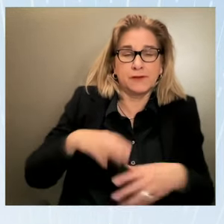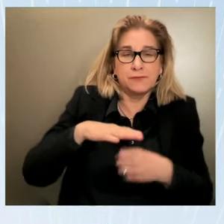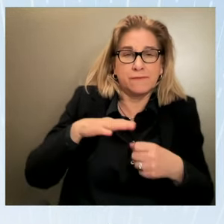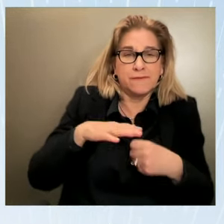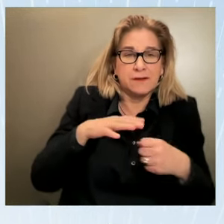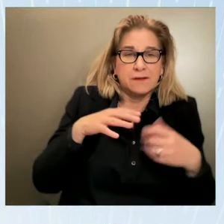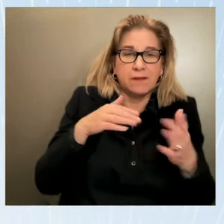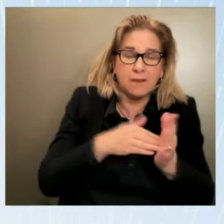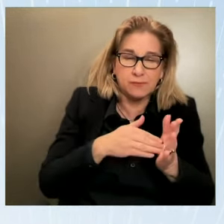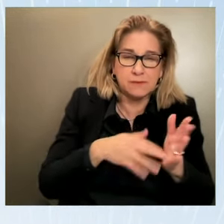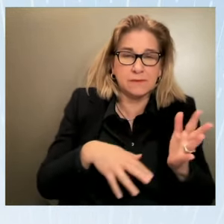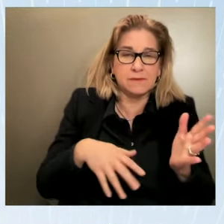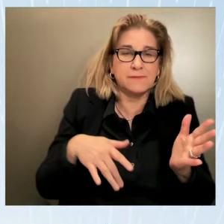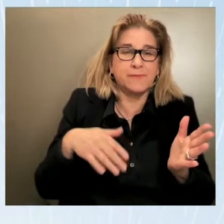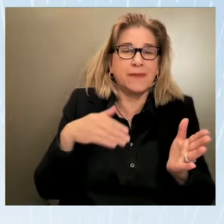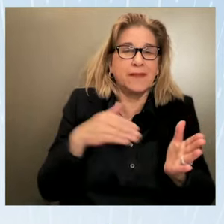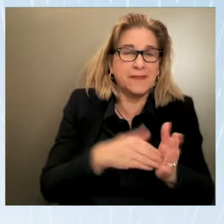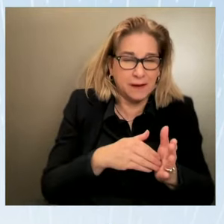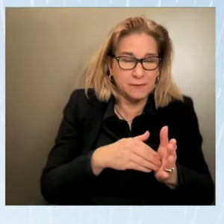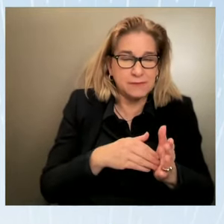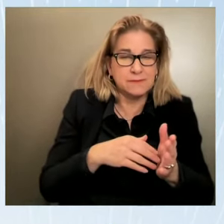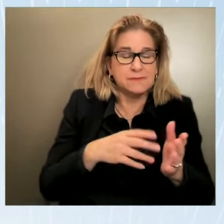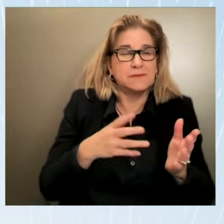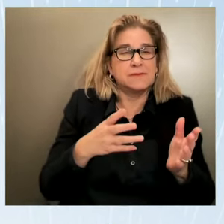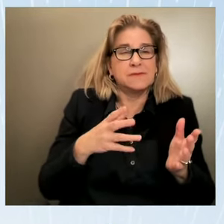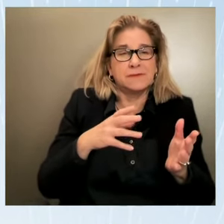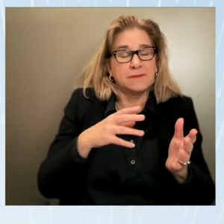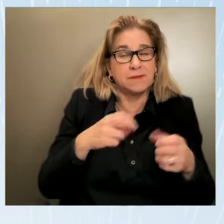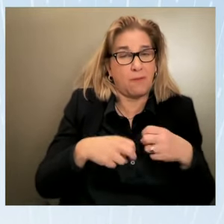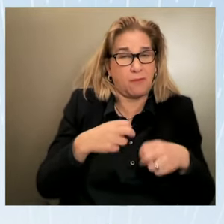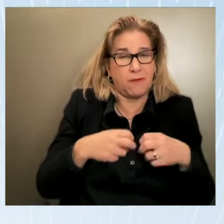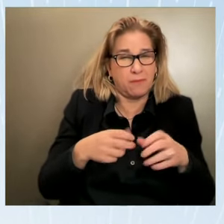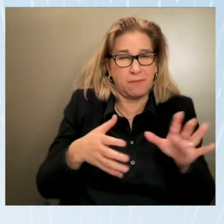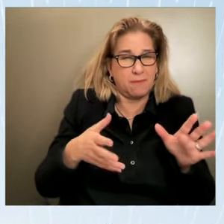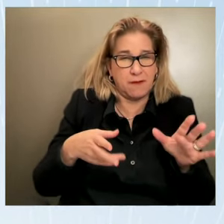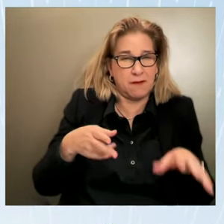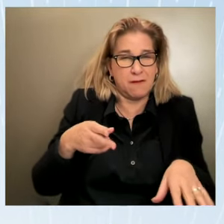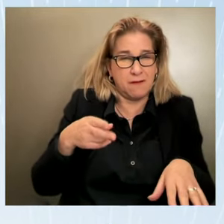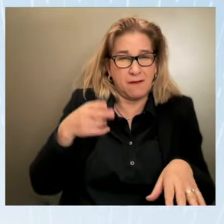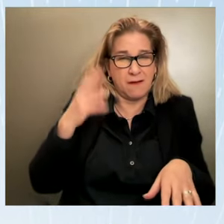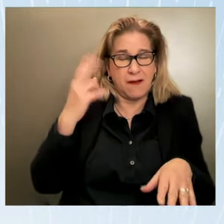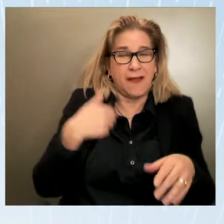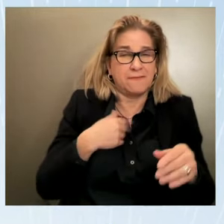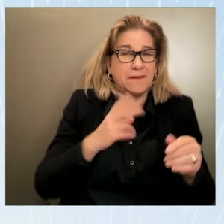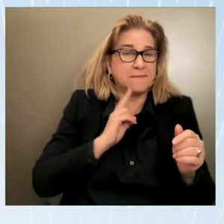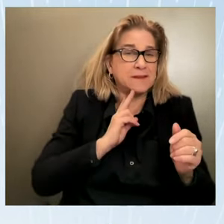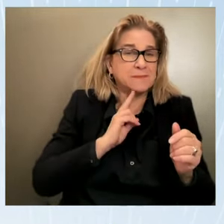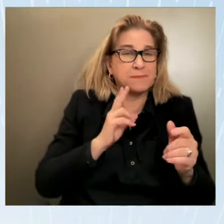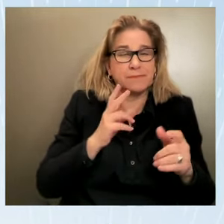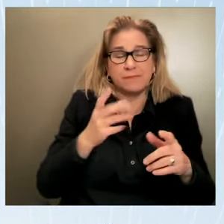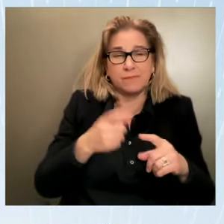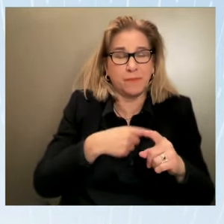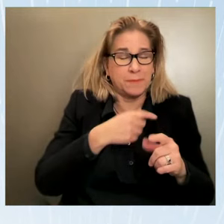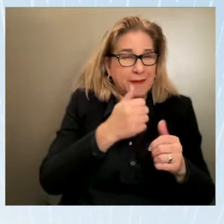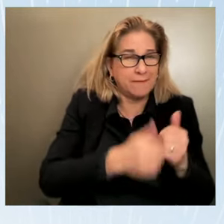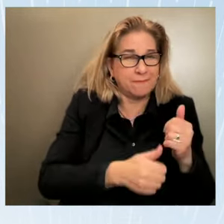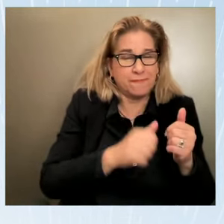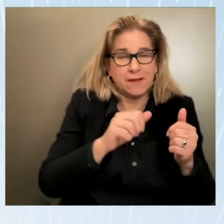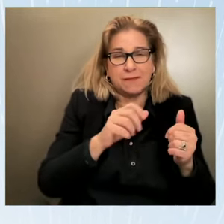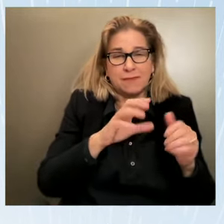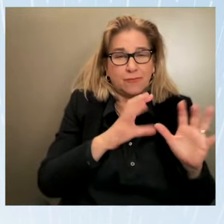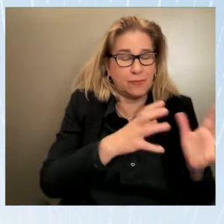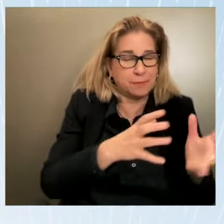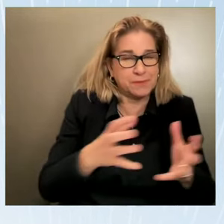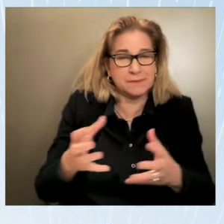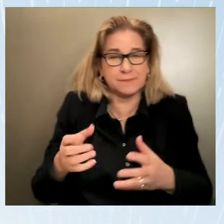by each subject. And as everybody knows around this table, and as you referenced yourself, Mr. Secretary, of course, these statistics